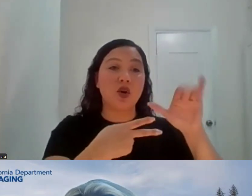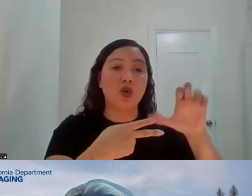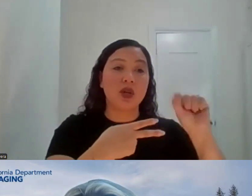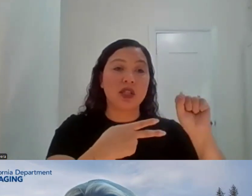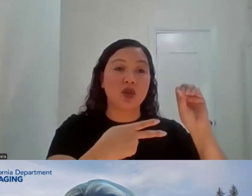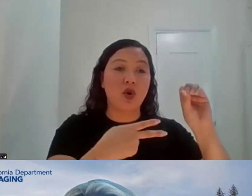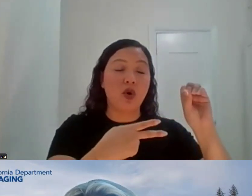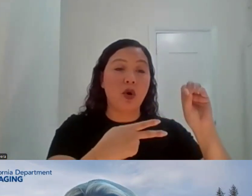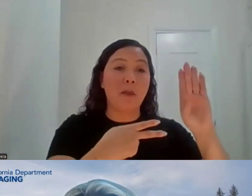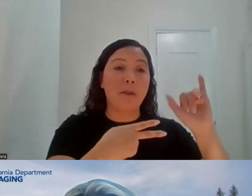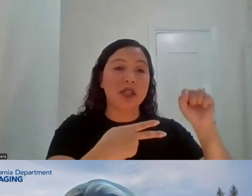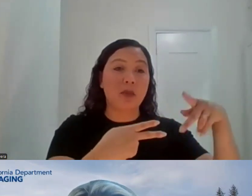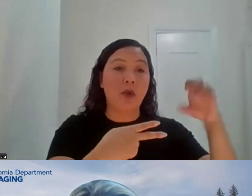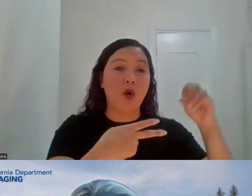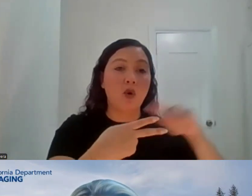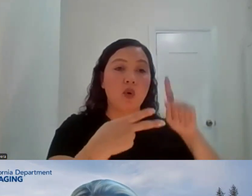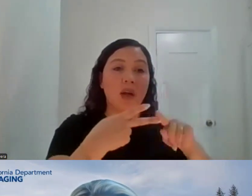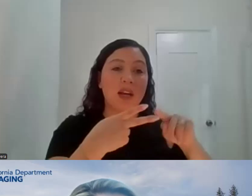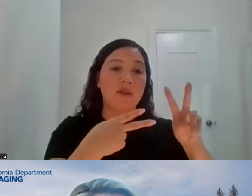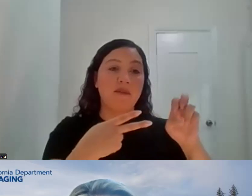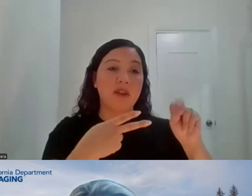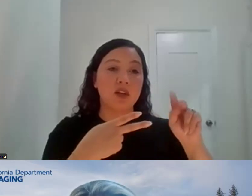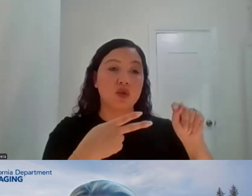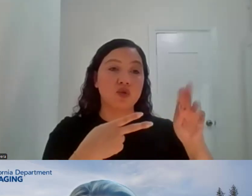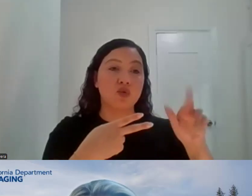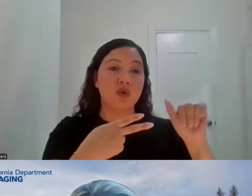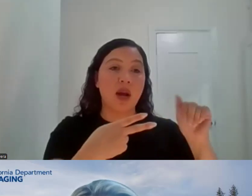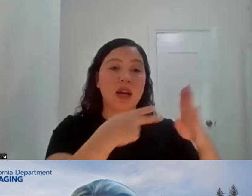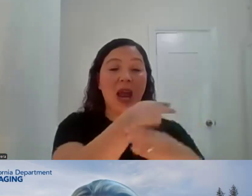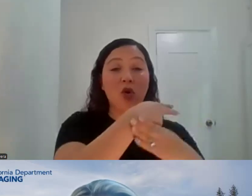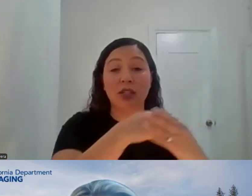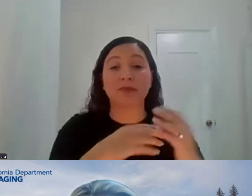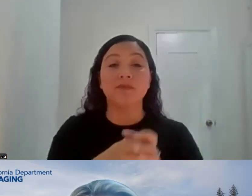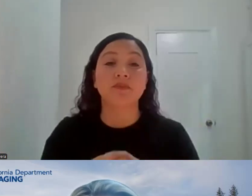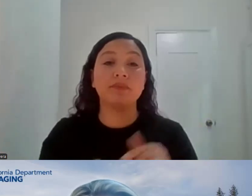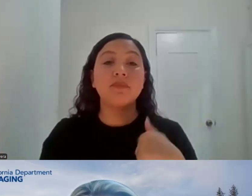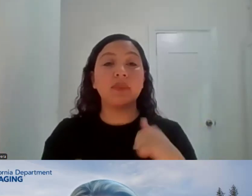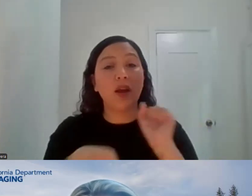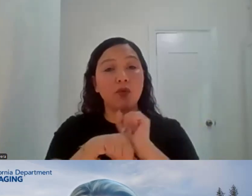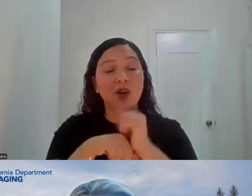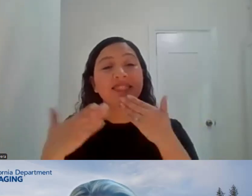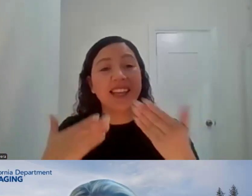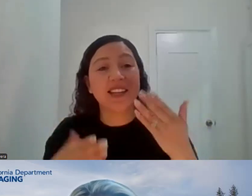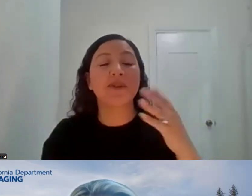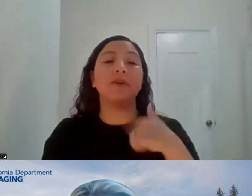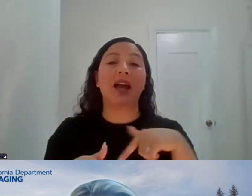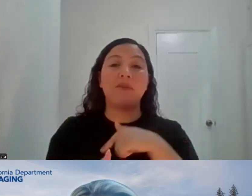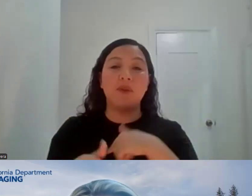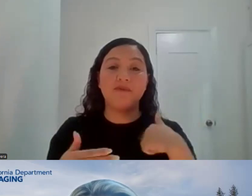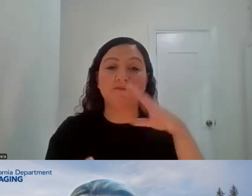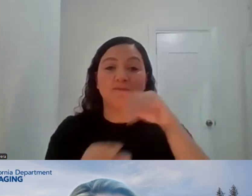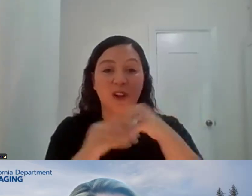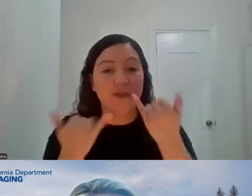to start dipping my toe back in the water of healthcare policy and working with all of you on a lot of these issues, which